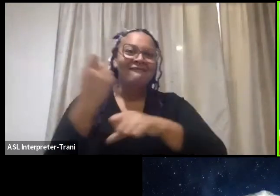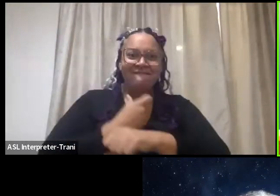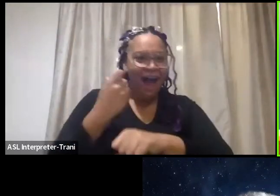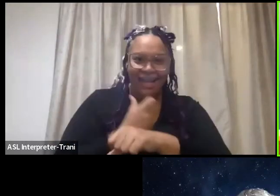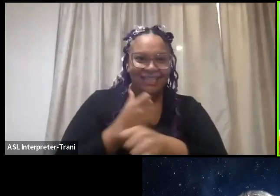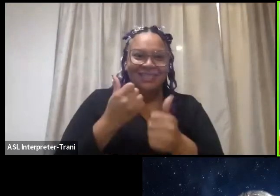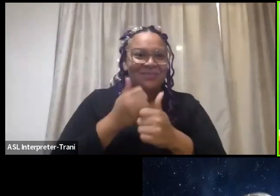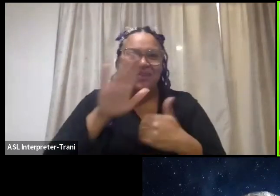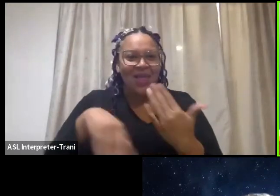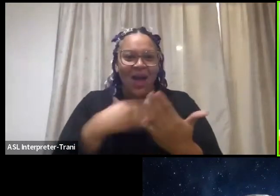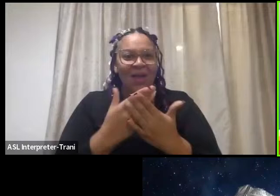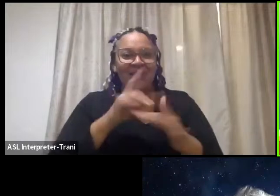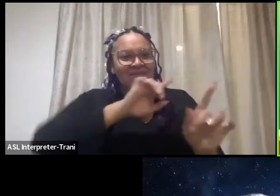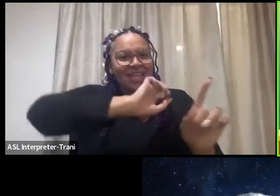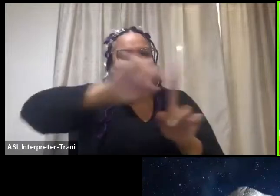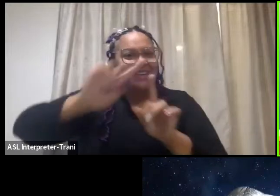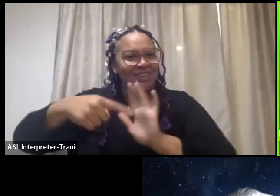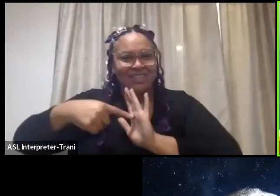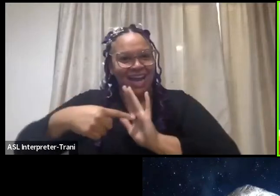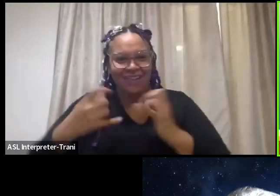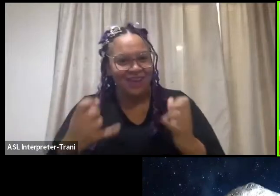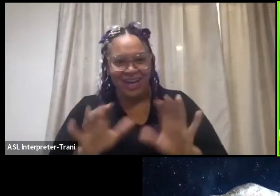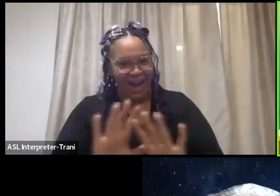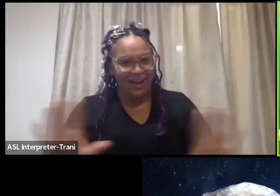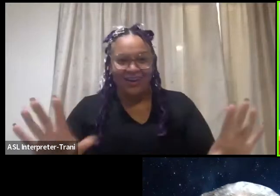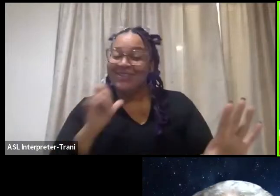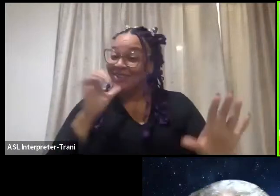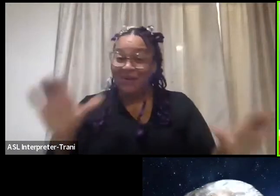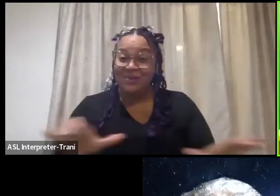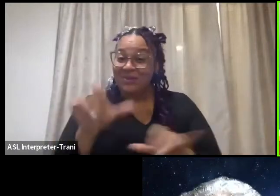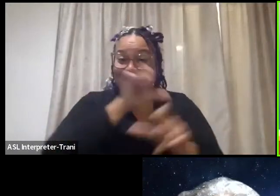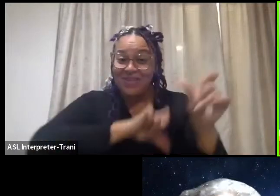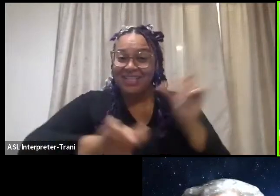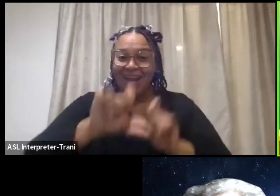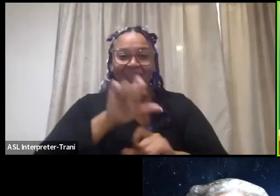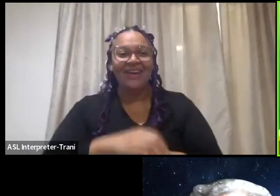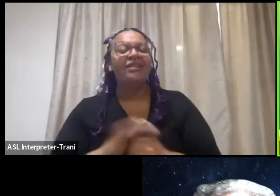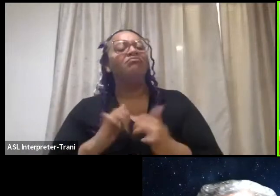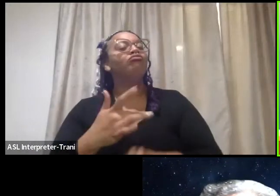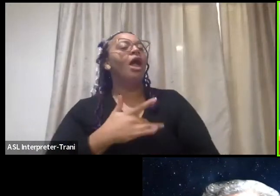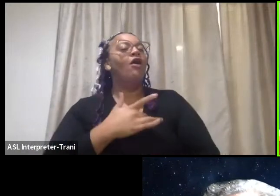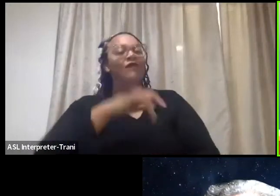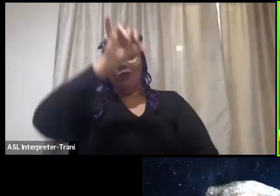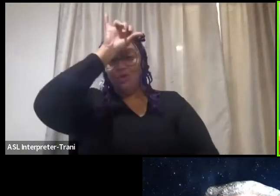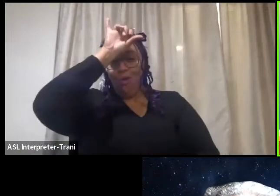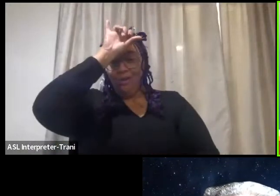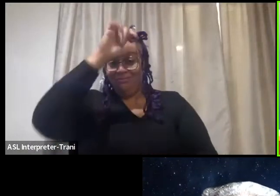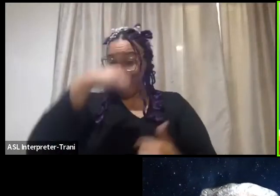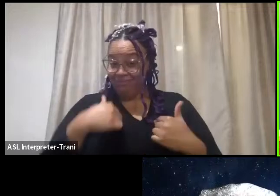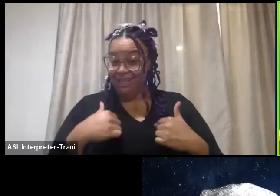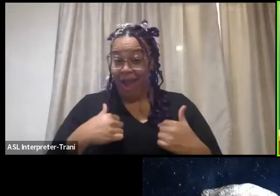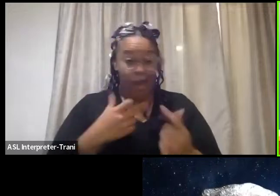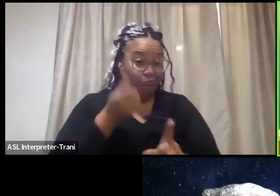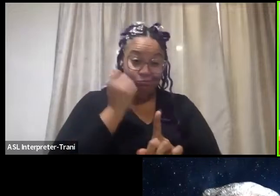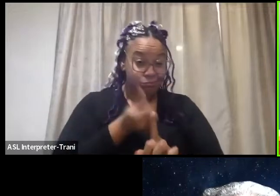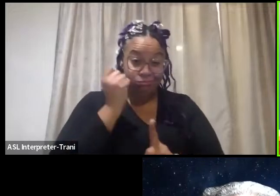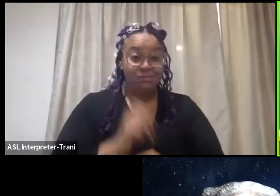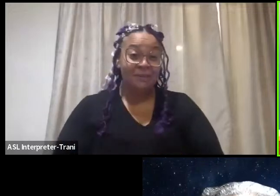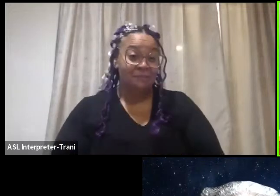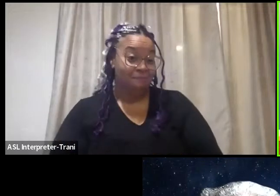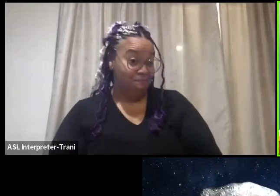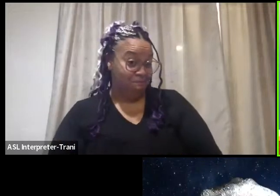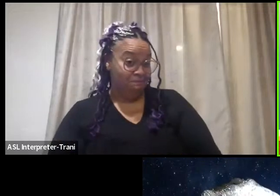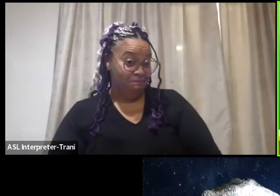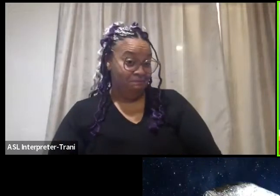friends. Don't do it to each other. How y'all feeling, Taurus? Did I get it? Did I hit?